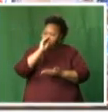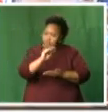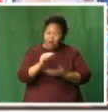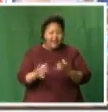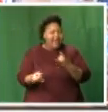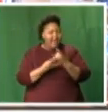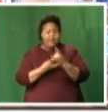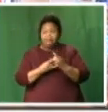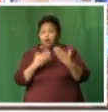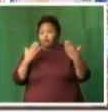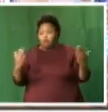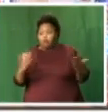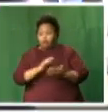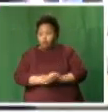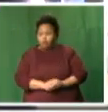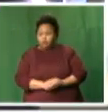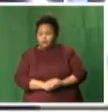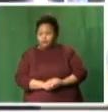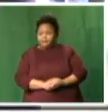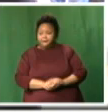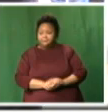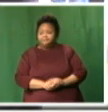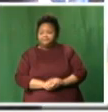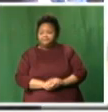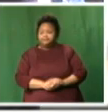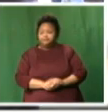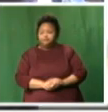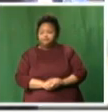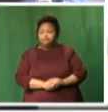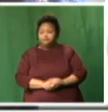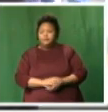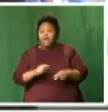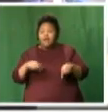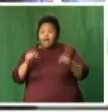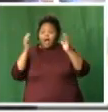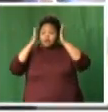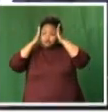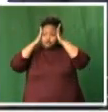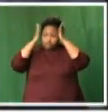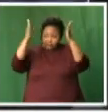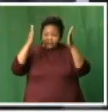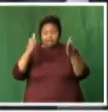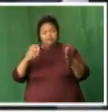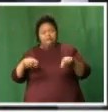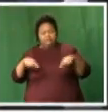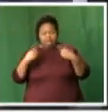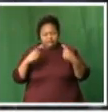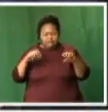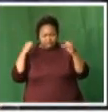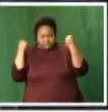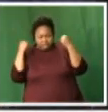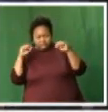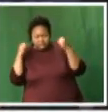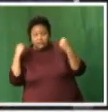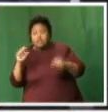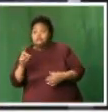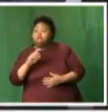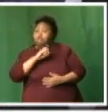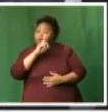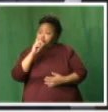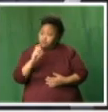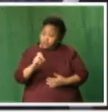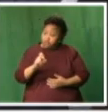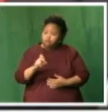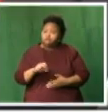bukhona bugudlugudlu yeveni lisibudile ukuthi ngabe lokho akubavimbelini ukuthi bahambe lokunye bangakhona ukufika etinzaweni sithe njengoba